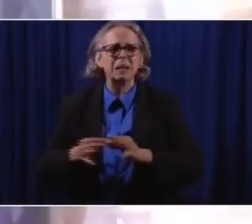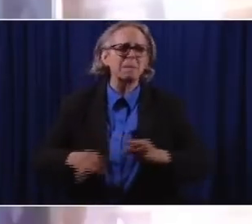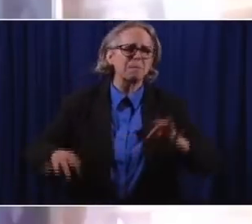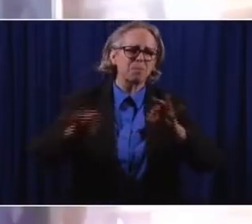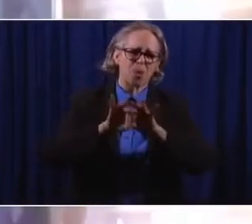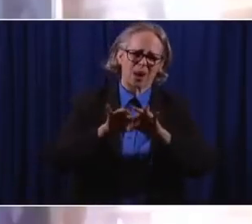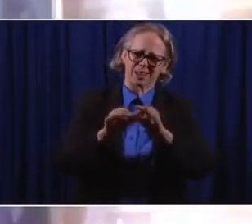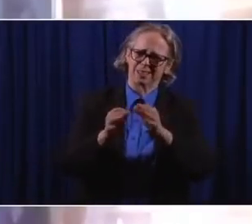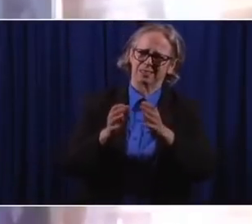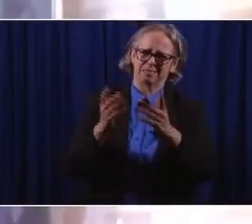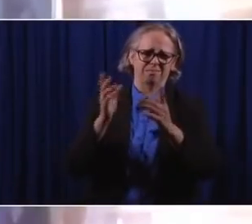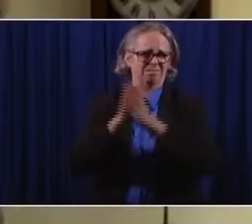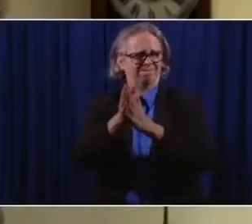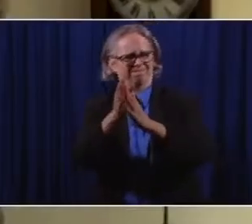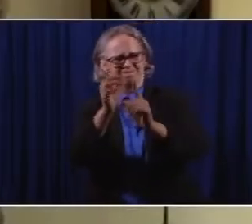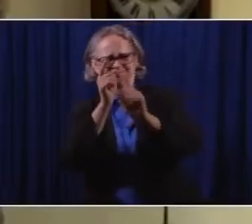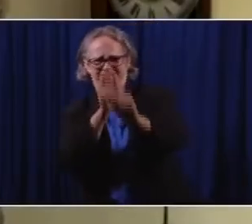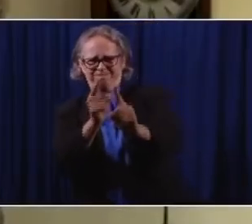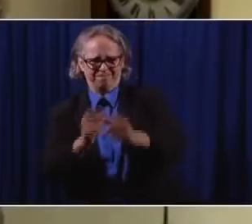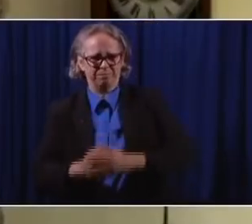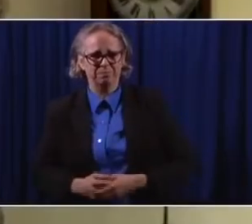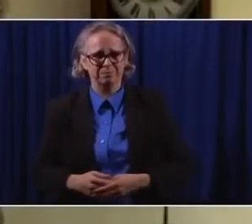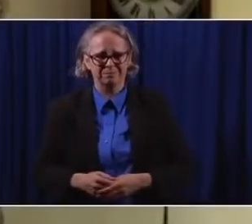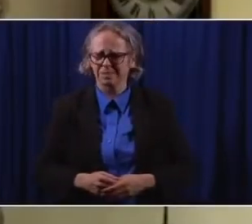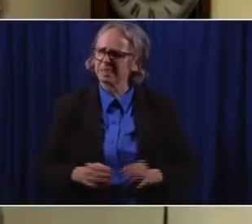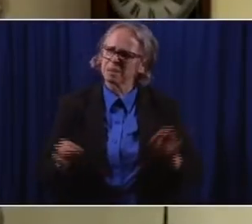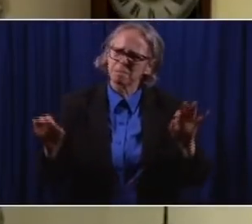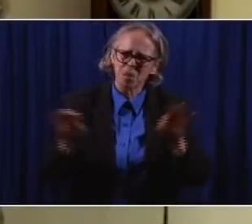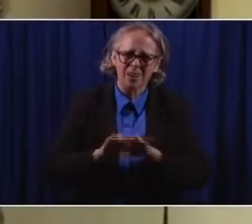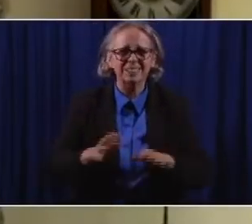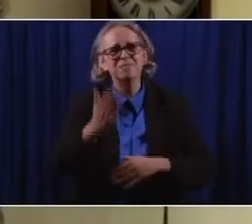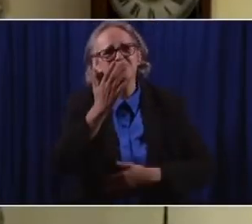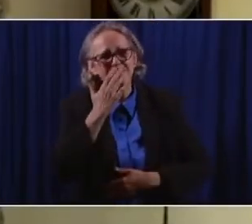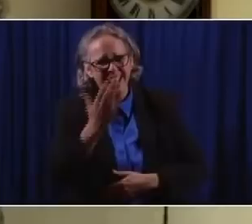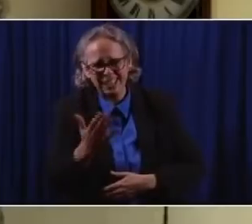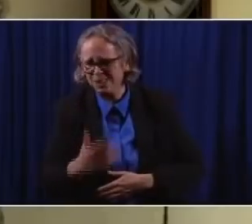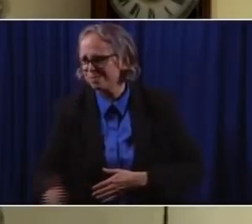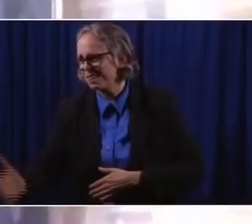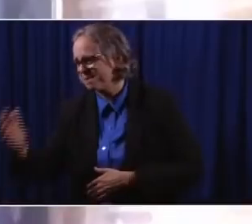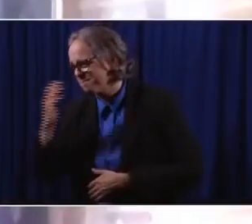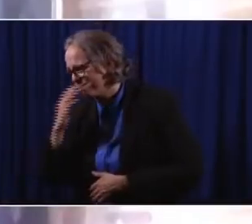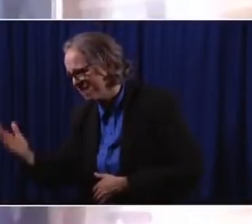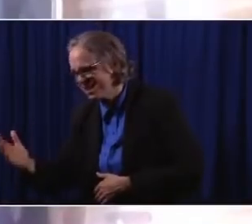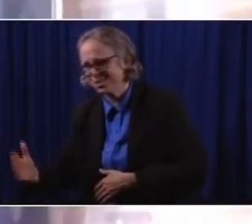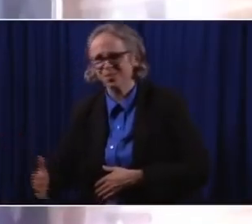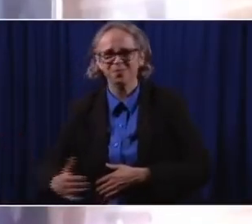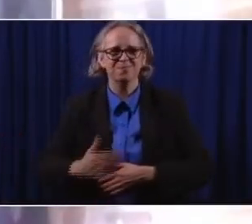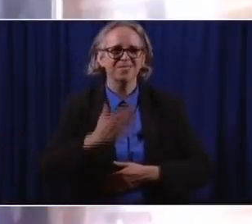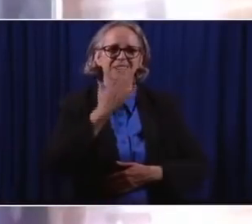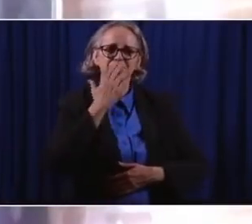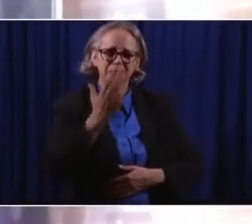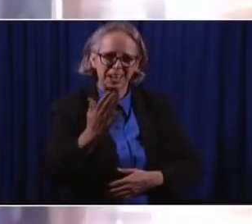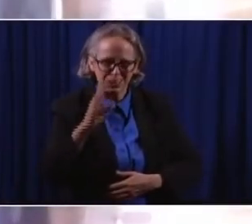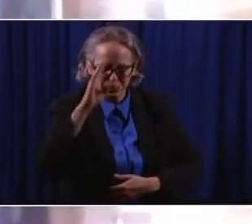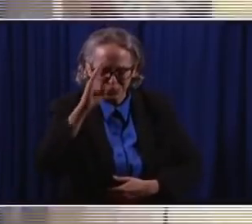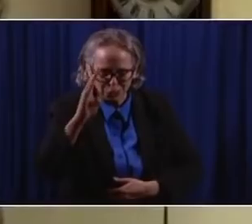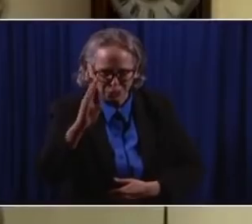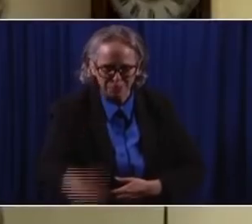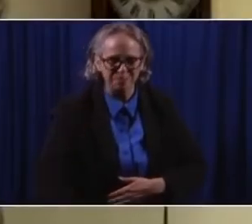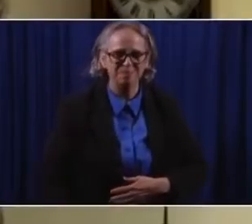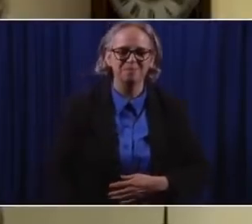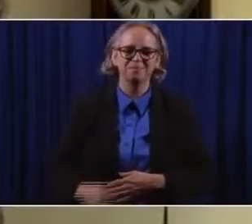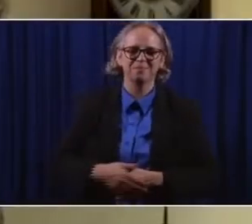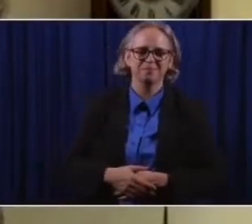very, it's Thank very, you. very important what you're doing. So thank you very much. Appreciate Thank you, it. sir. Thank you. Thank Lieutenant you.